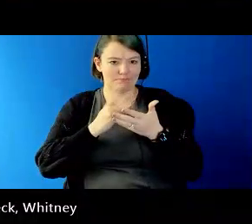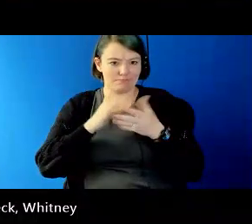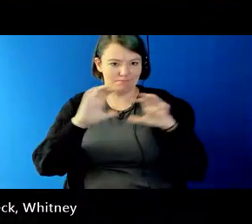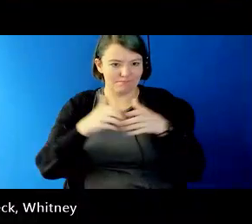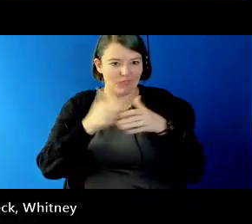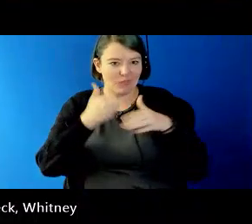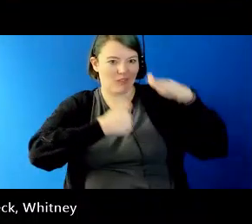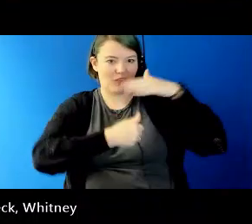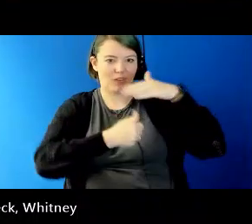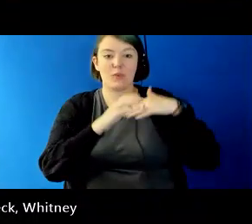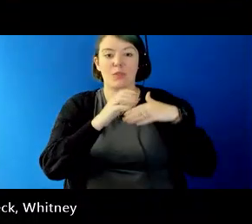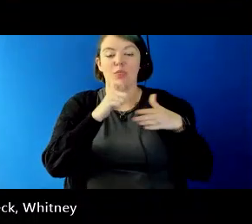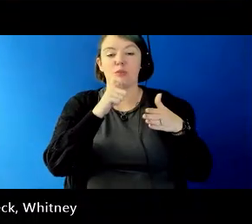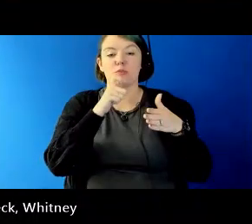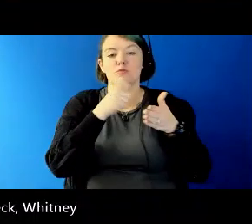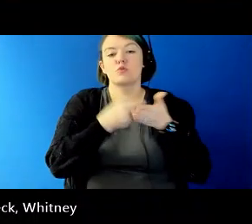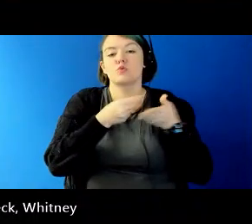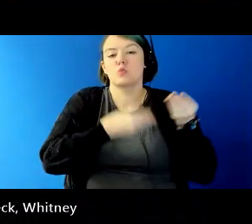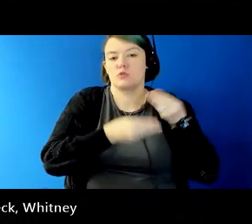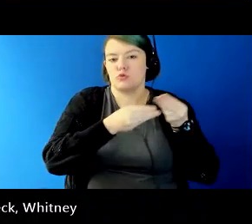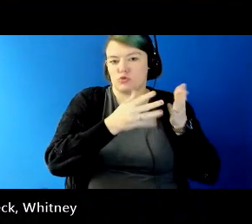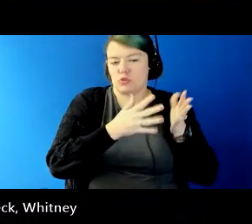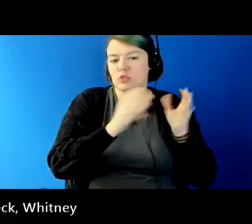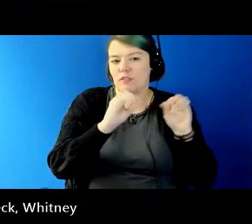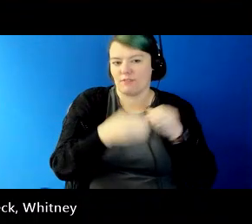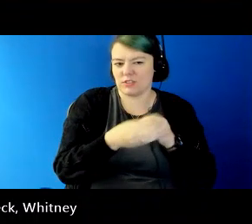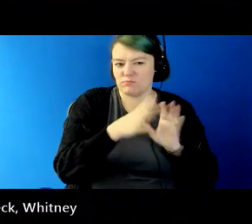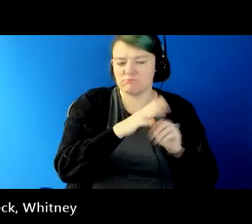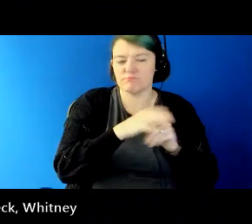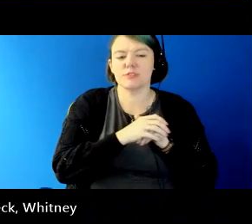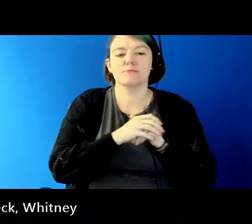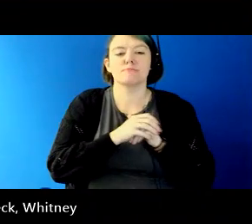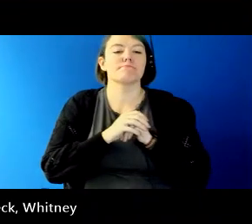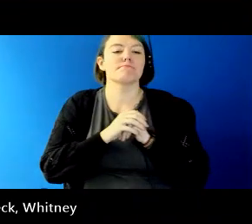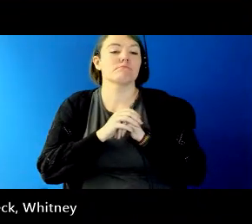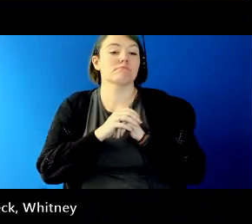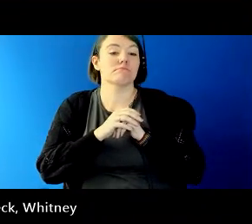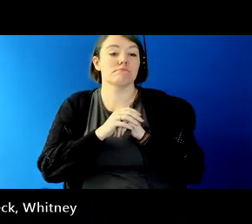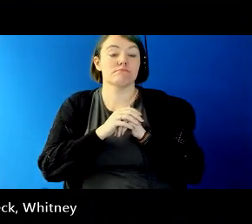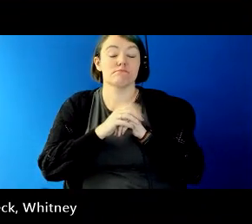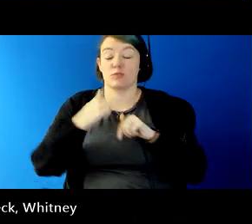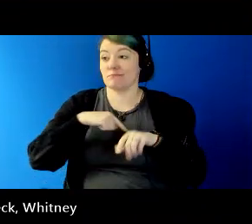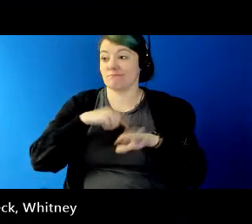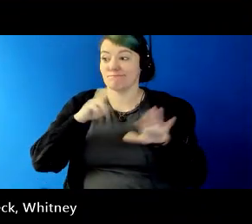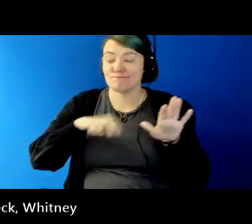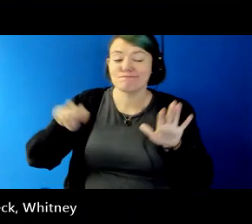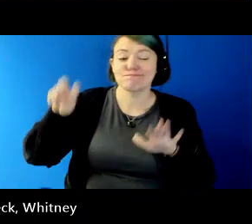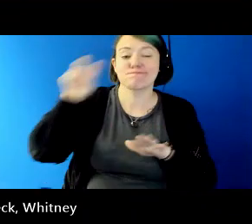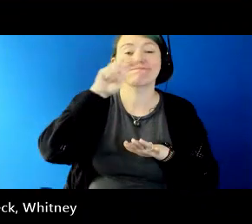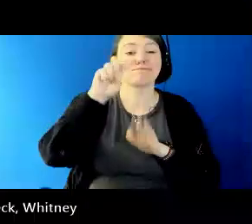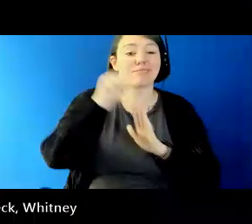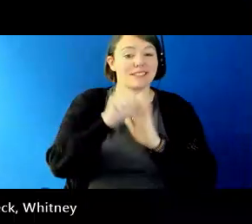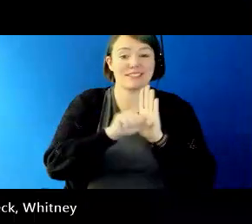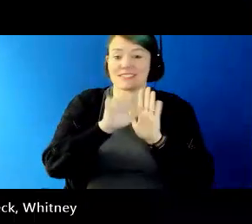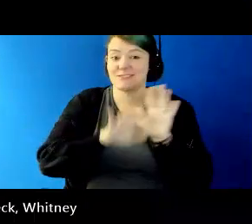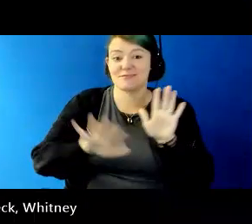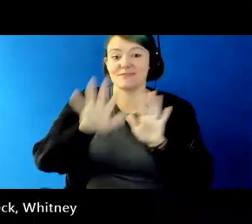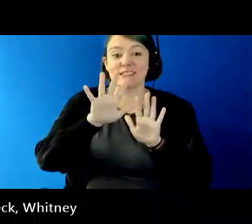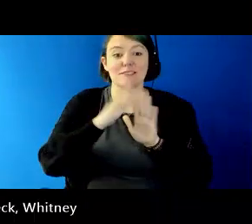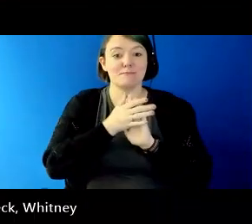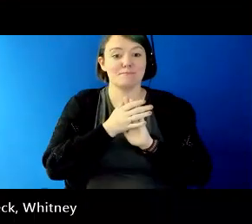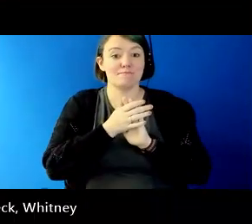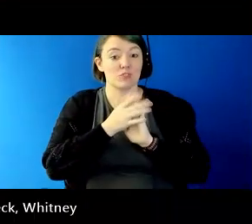all demographics. And a lot of our initiatives are focused on employment, because a lot of folks that have